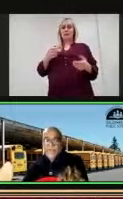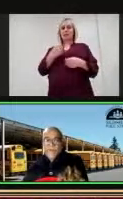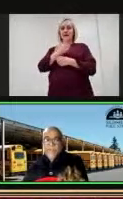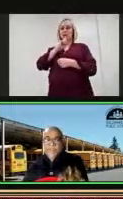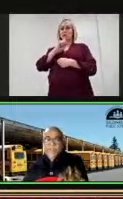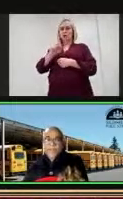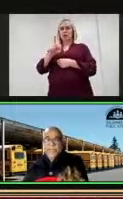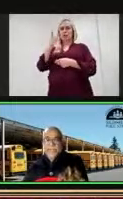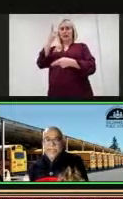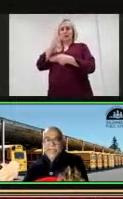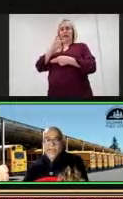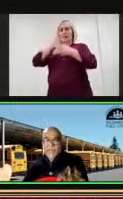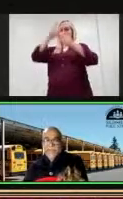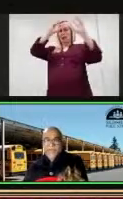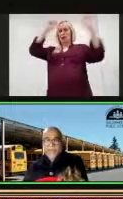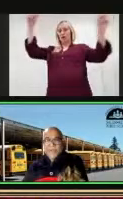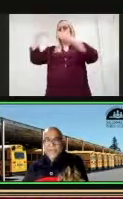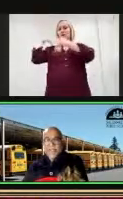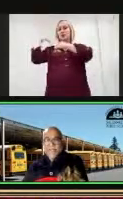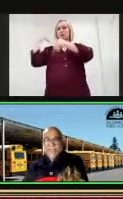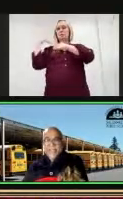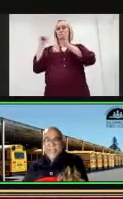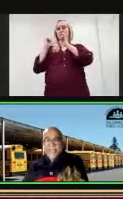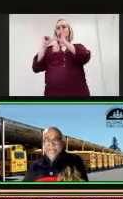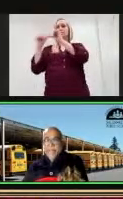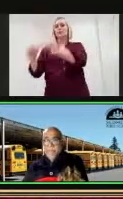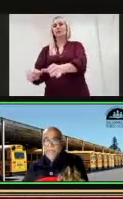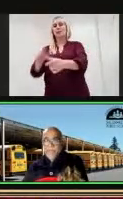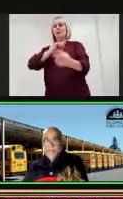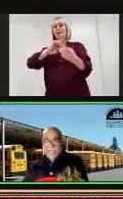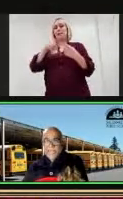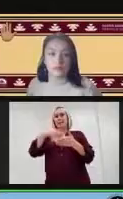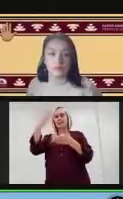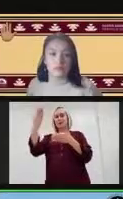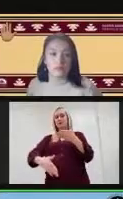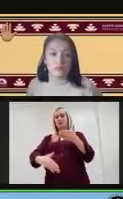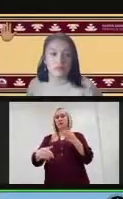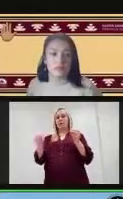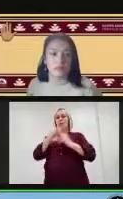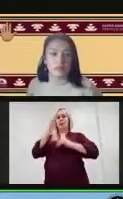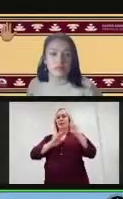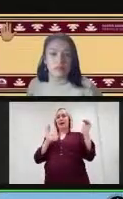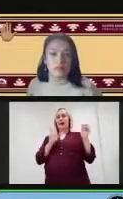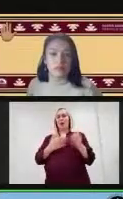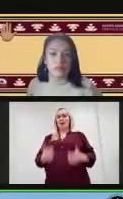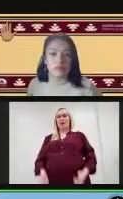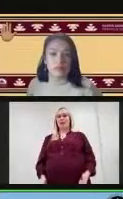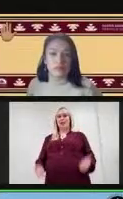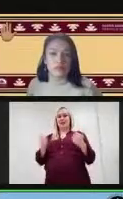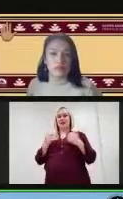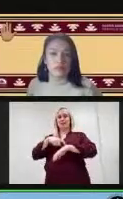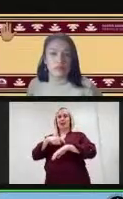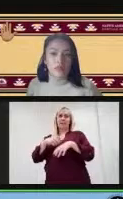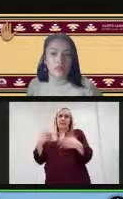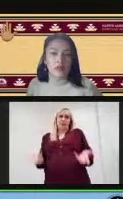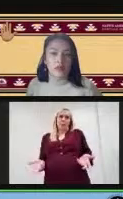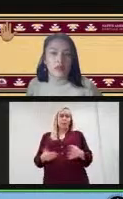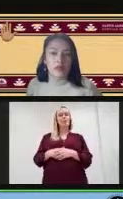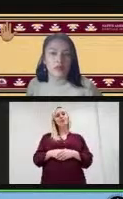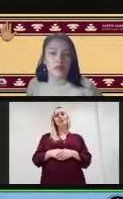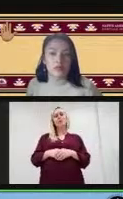we hold the superintendent accountable to continue till the end, even beyond our lifetime. Literally, that's what it is going to take.